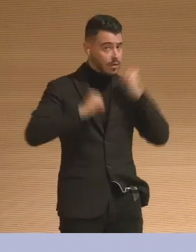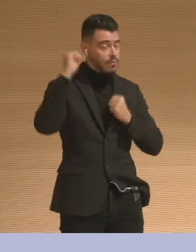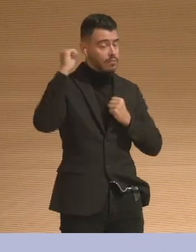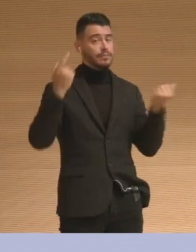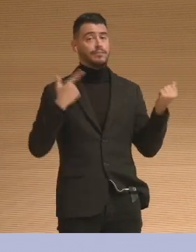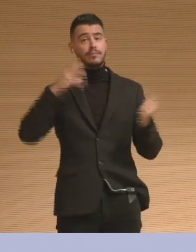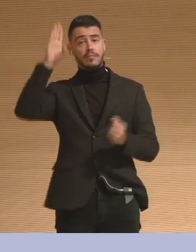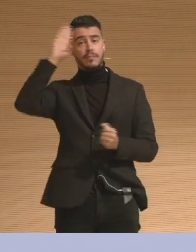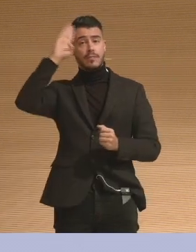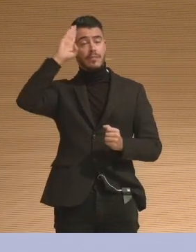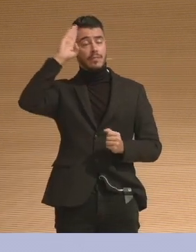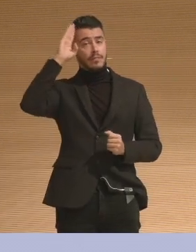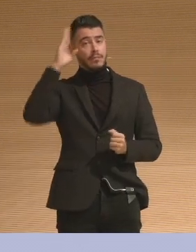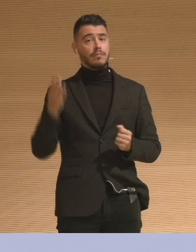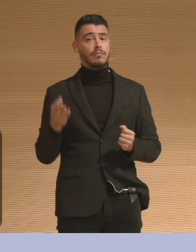now.